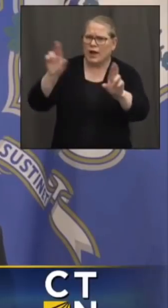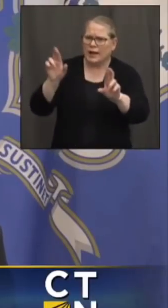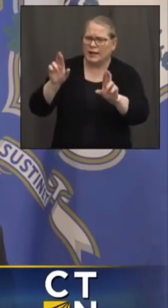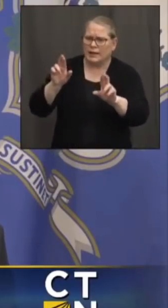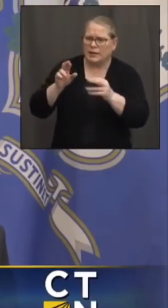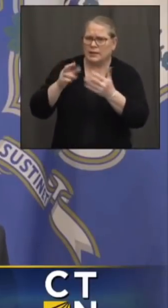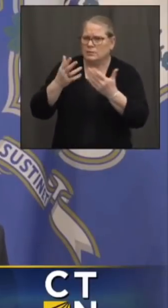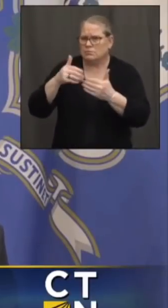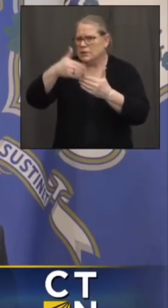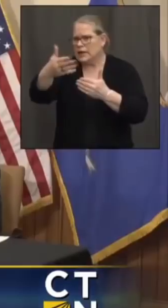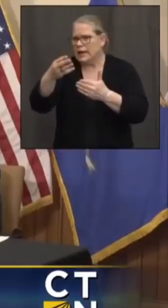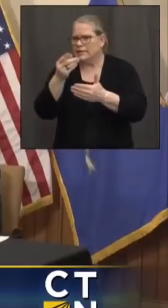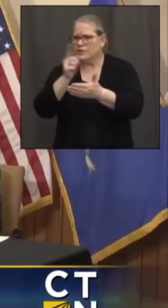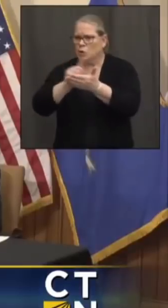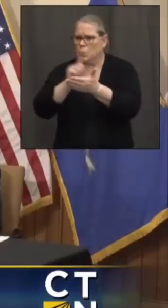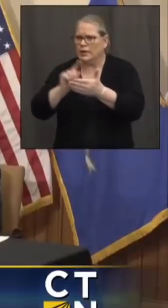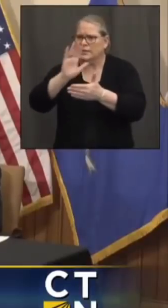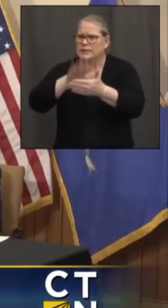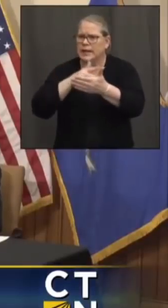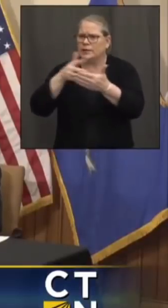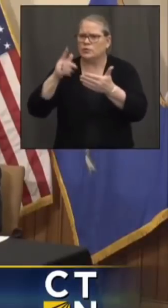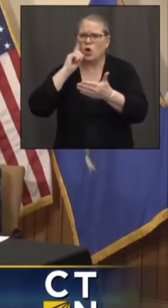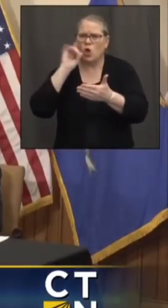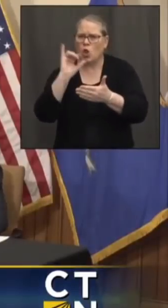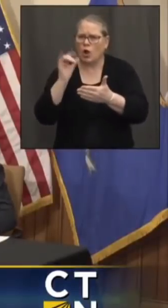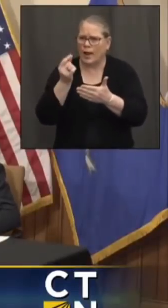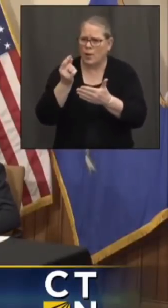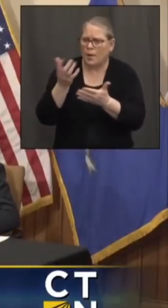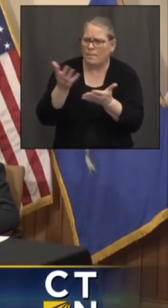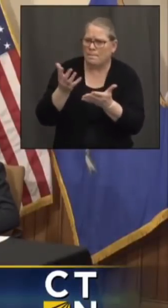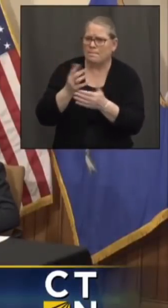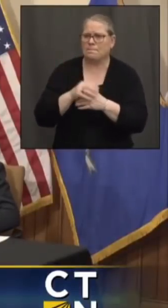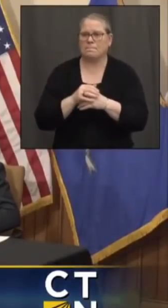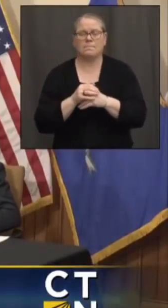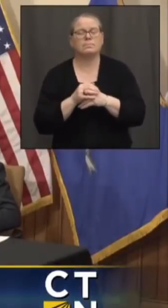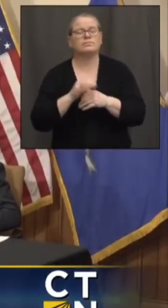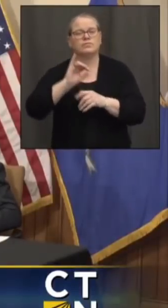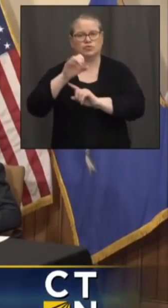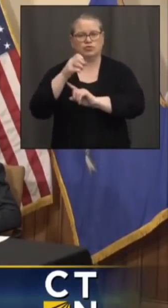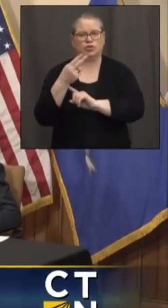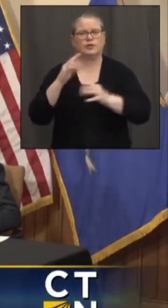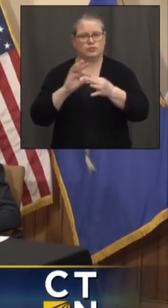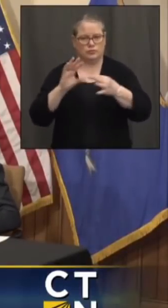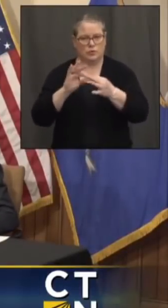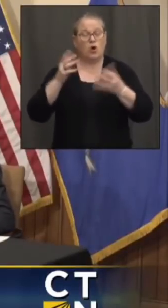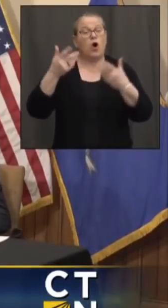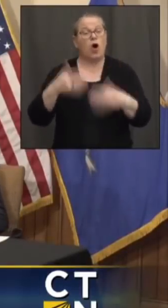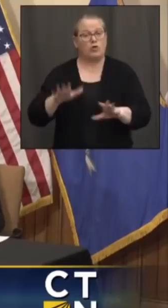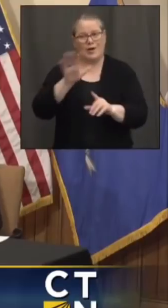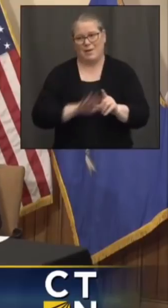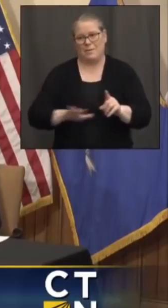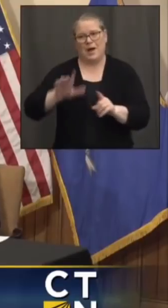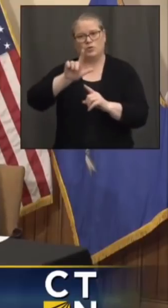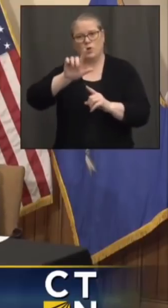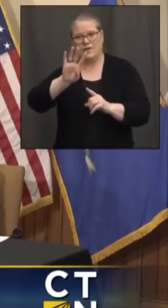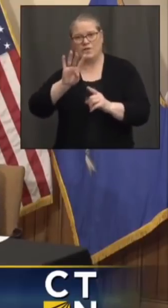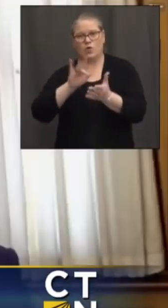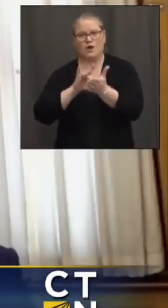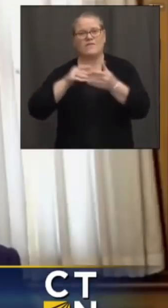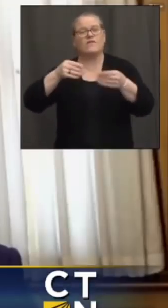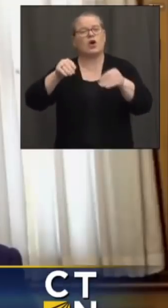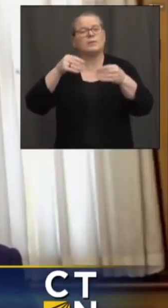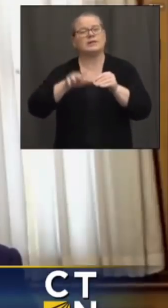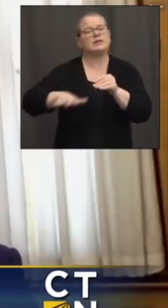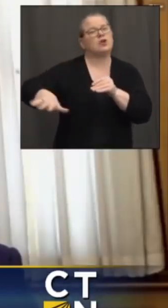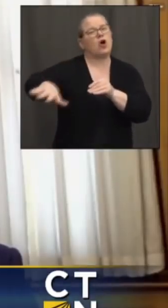weeks? Yeah, absolutely. So we've already supported opening about 24 pharmacies around the